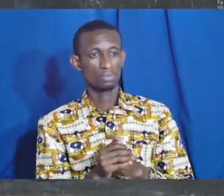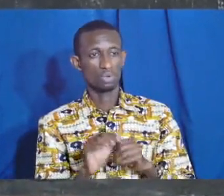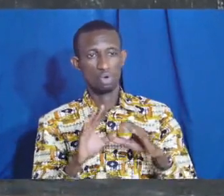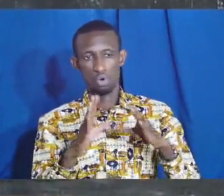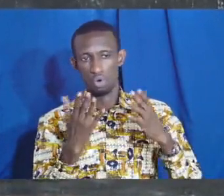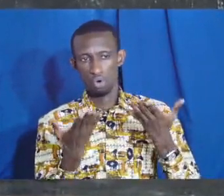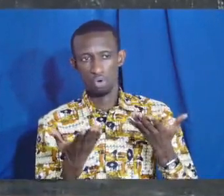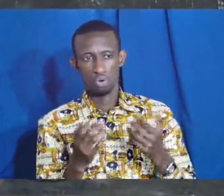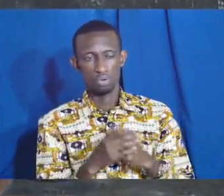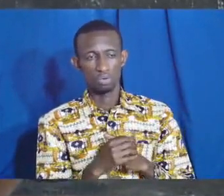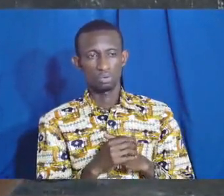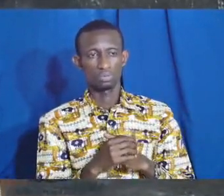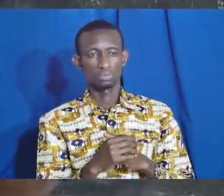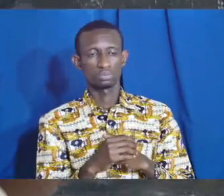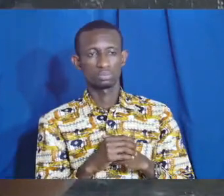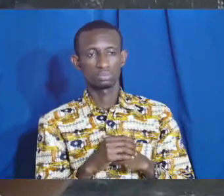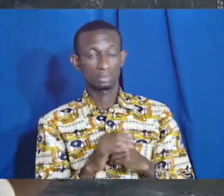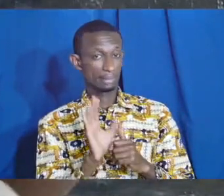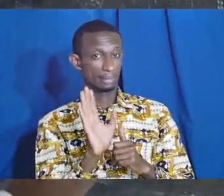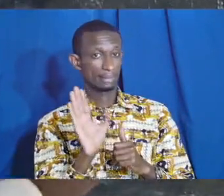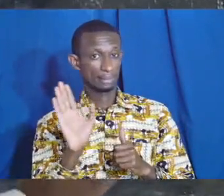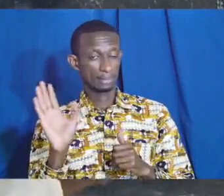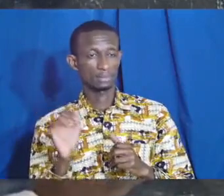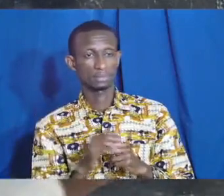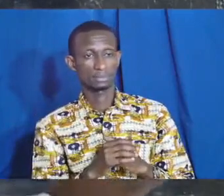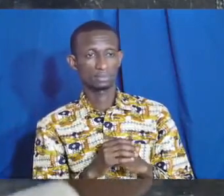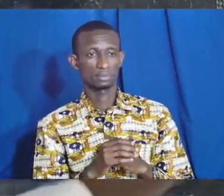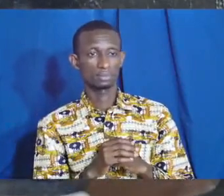stroke characteristics